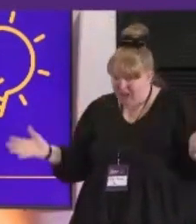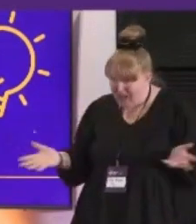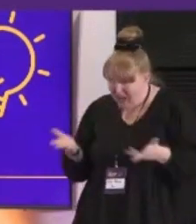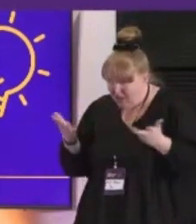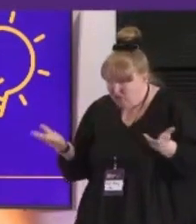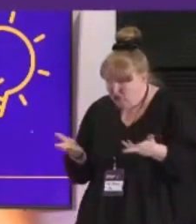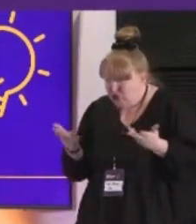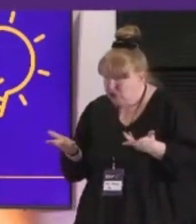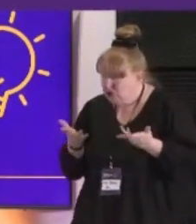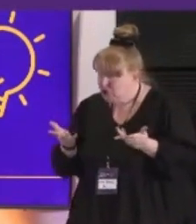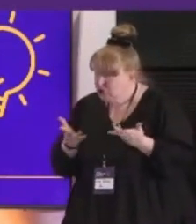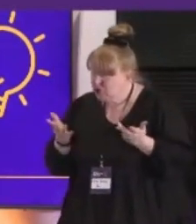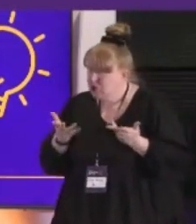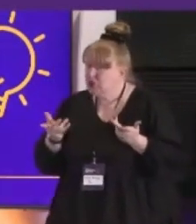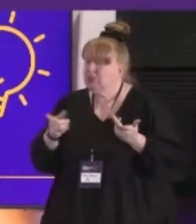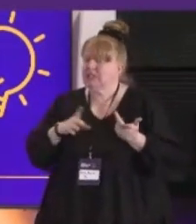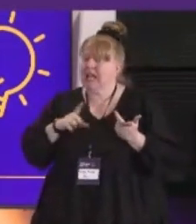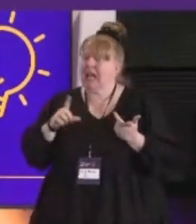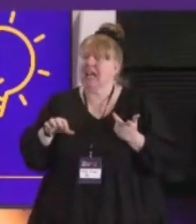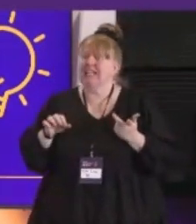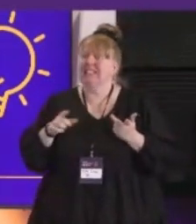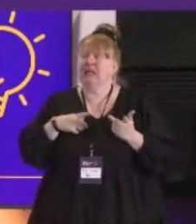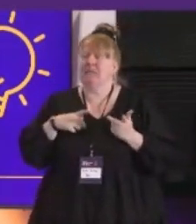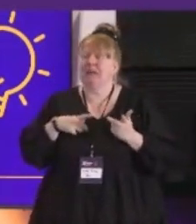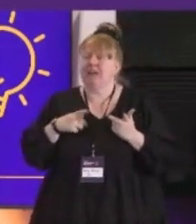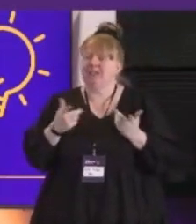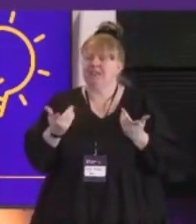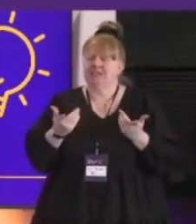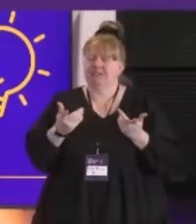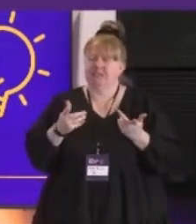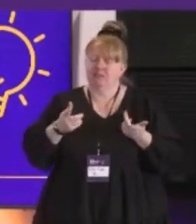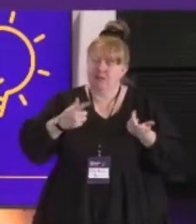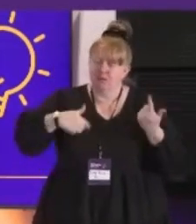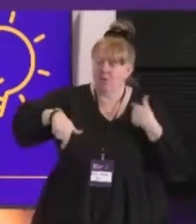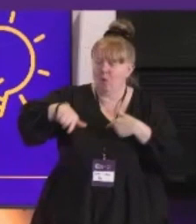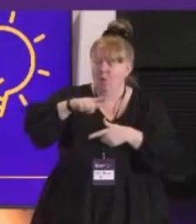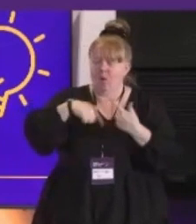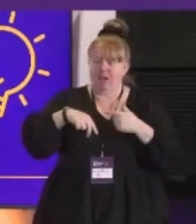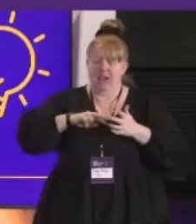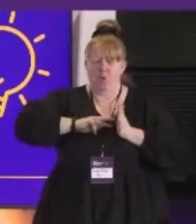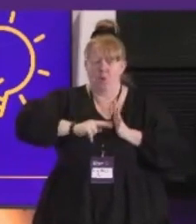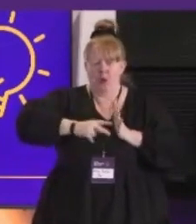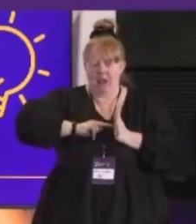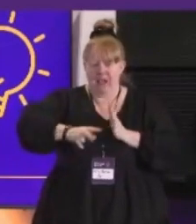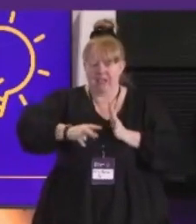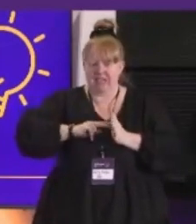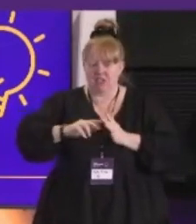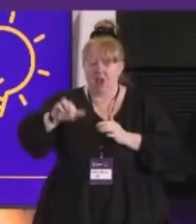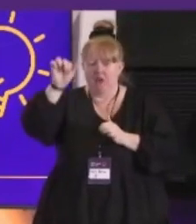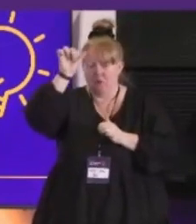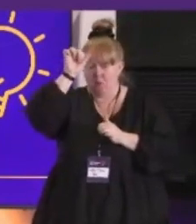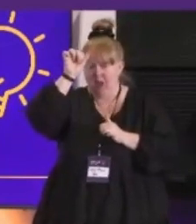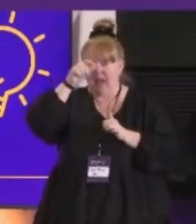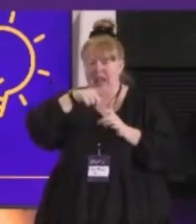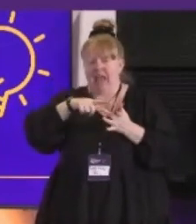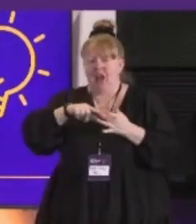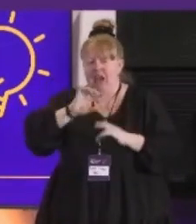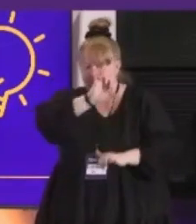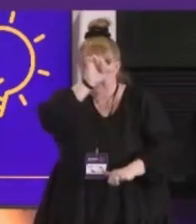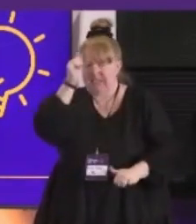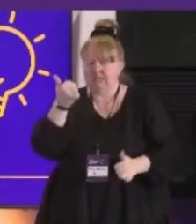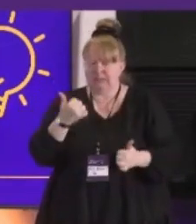well. Yeah. You know, because of the level of importance. But you know, everybody in our organisation is very much aware and experienced within that now.